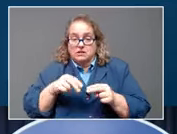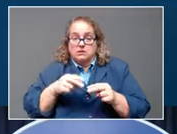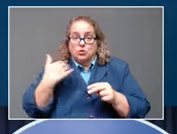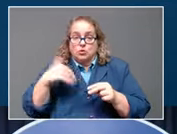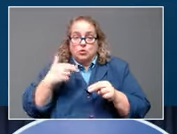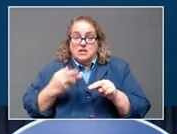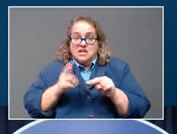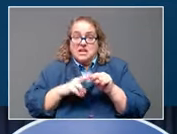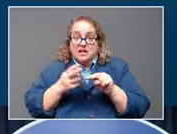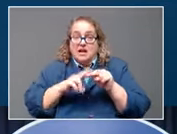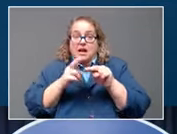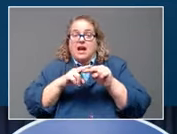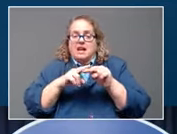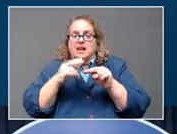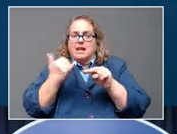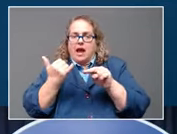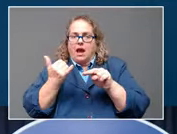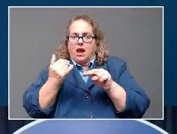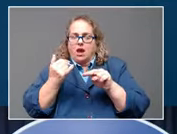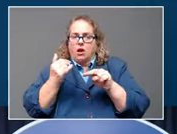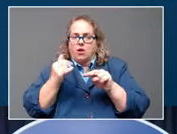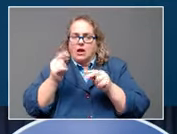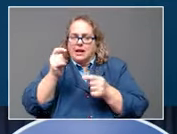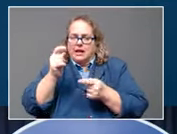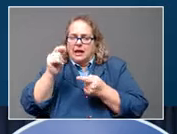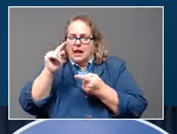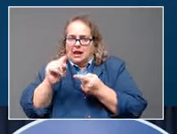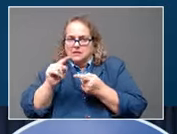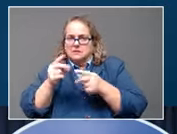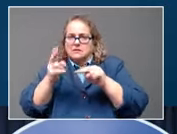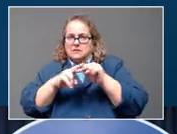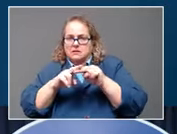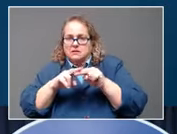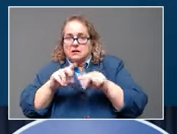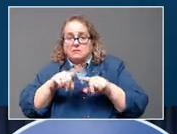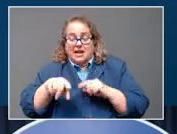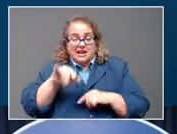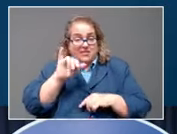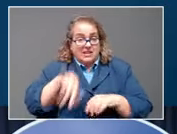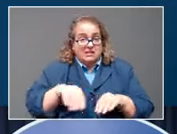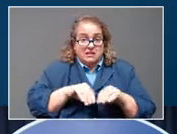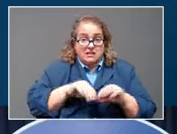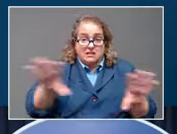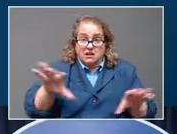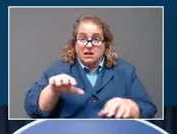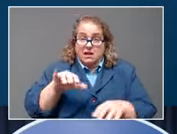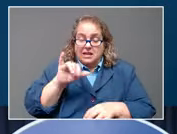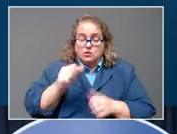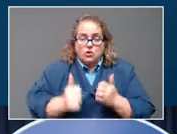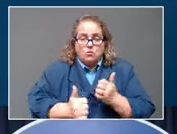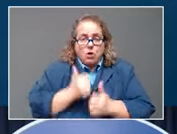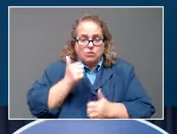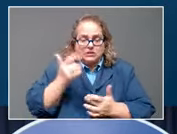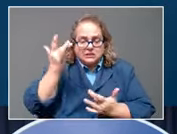cases. So right now, this is certainly the most contagious COVID has been by